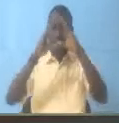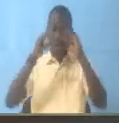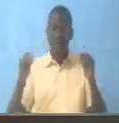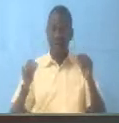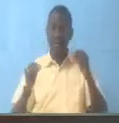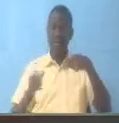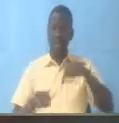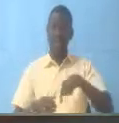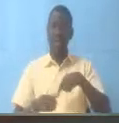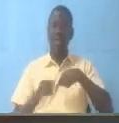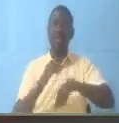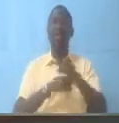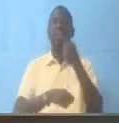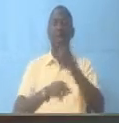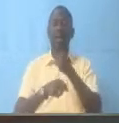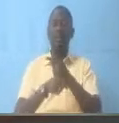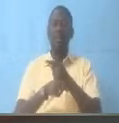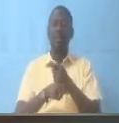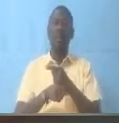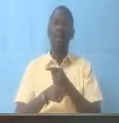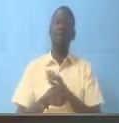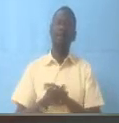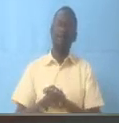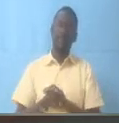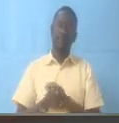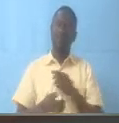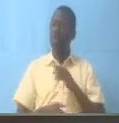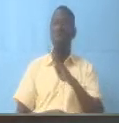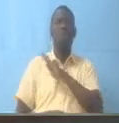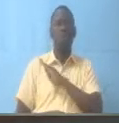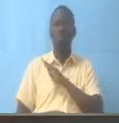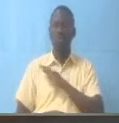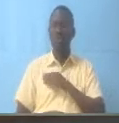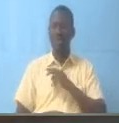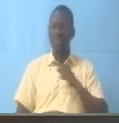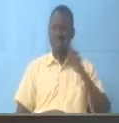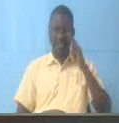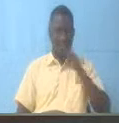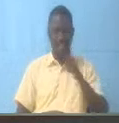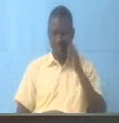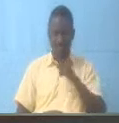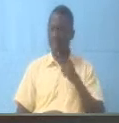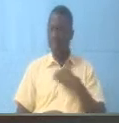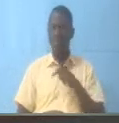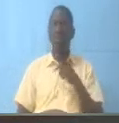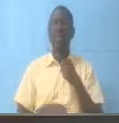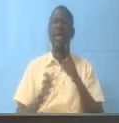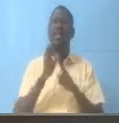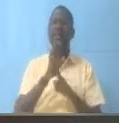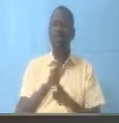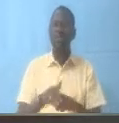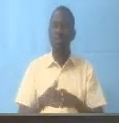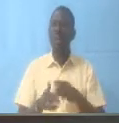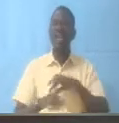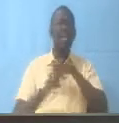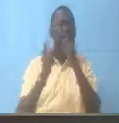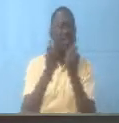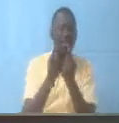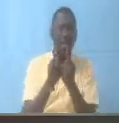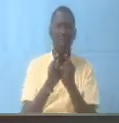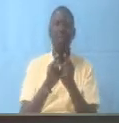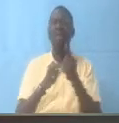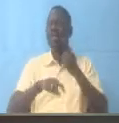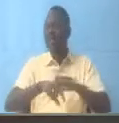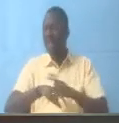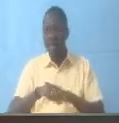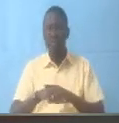Bertil Harding Highway. So I was always keen to ensure that whenever there were any abuses, we spoke about